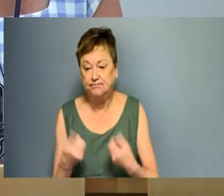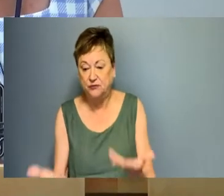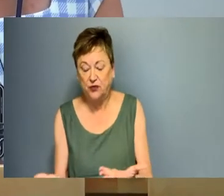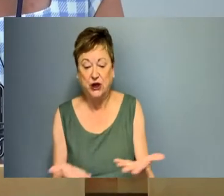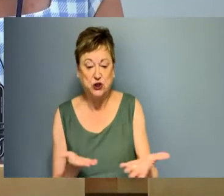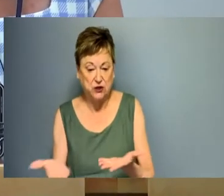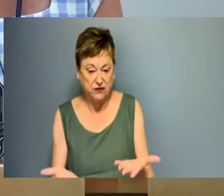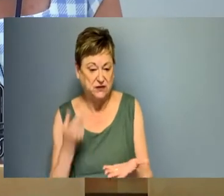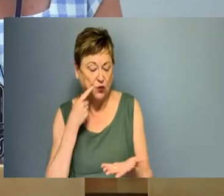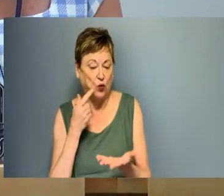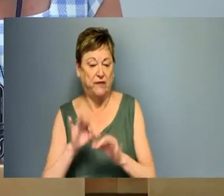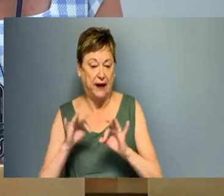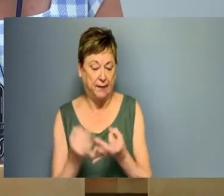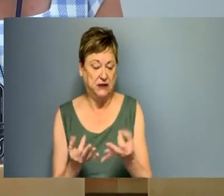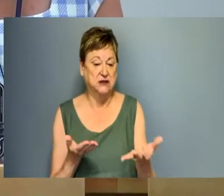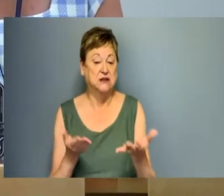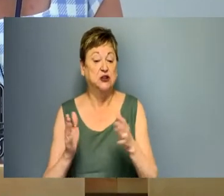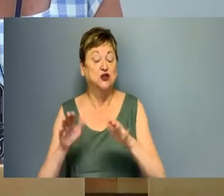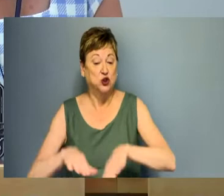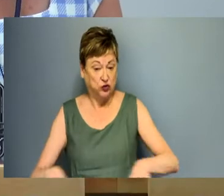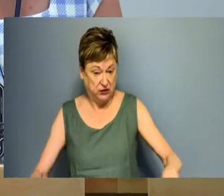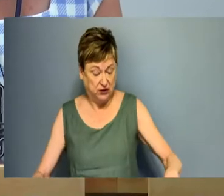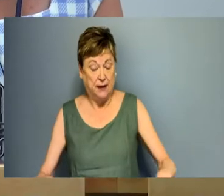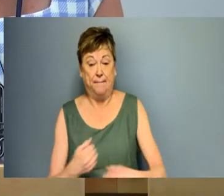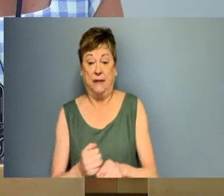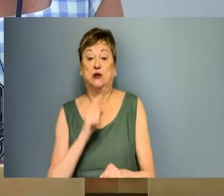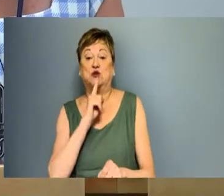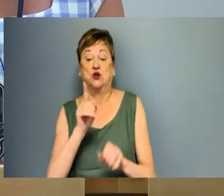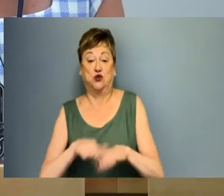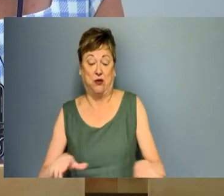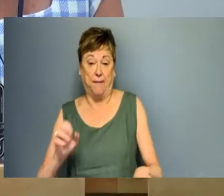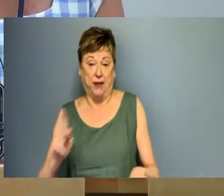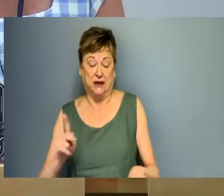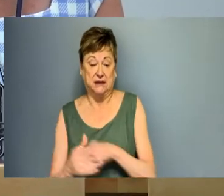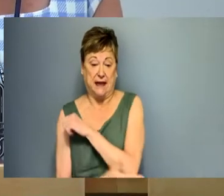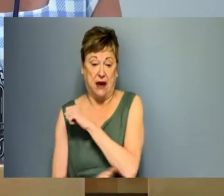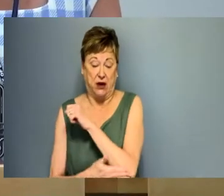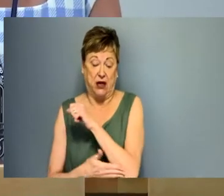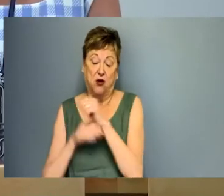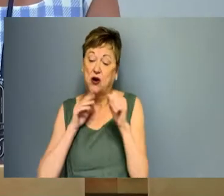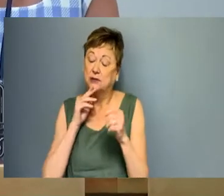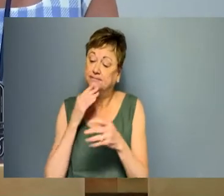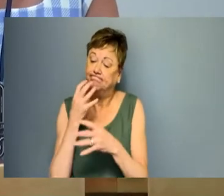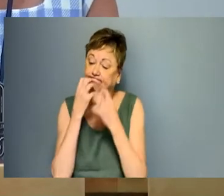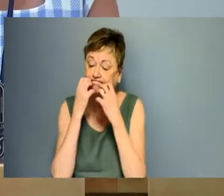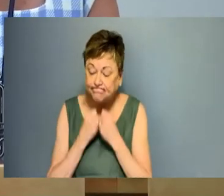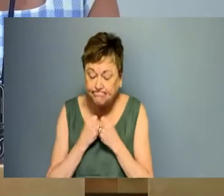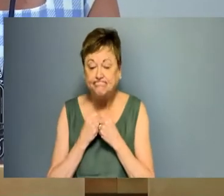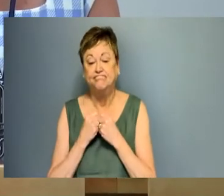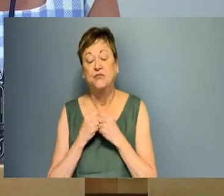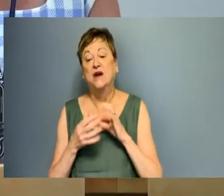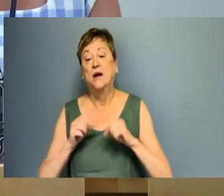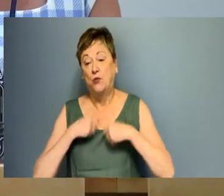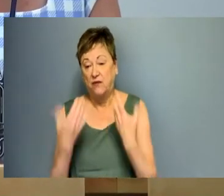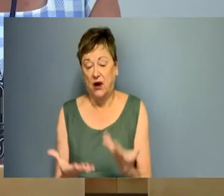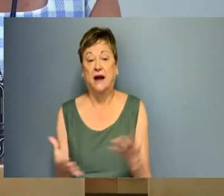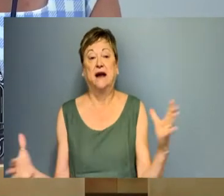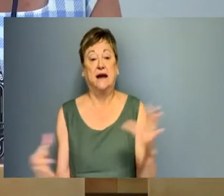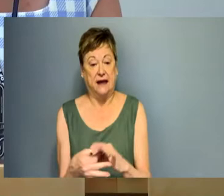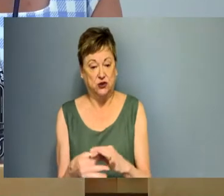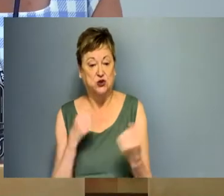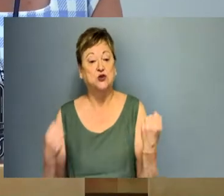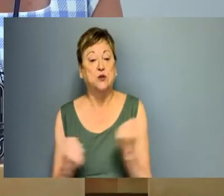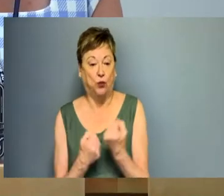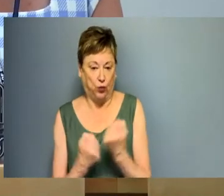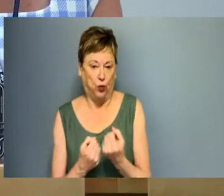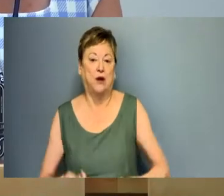and children, and ensuring that the children of Bucks County are nurtured and provided family connections and support, and providing service that allow children